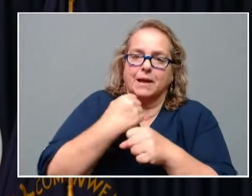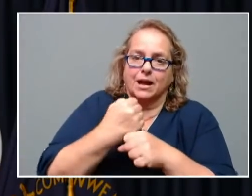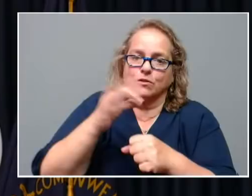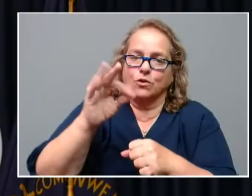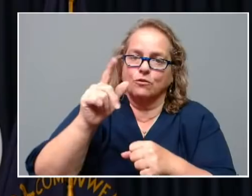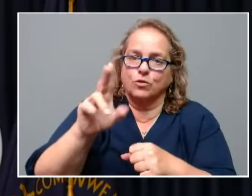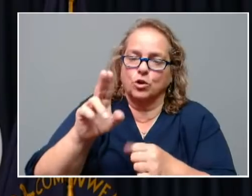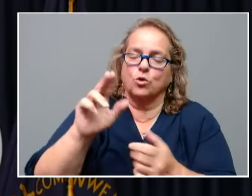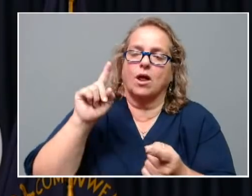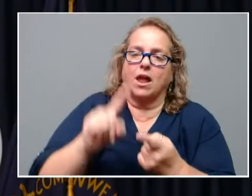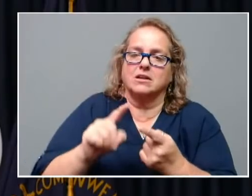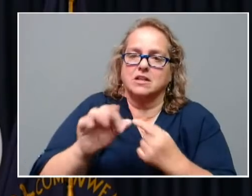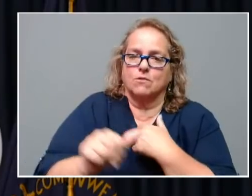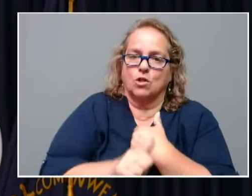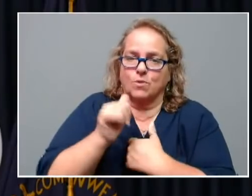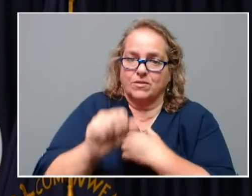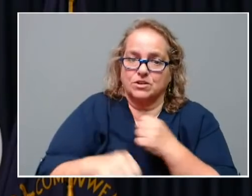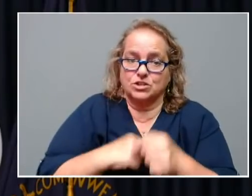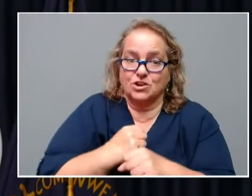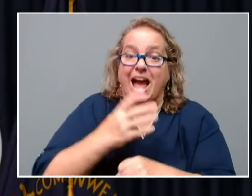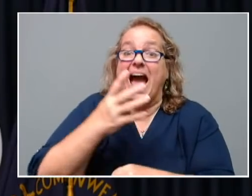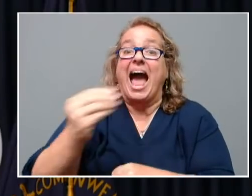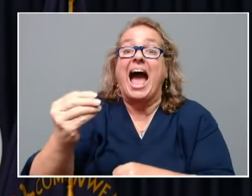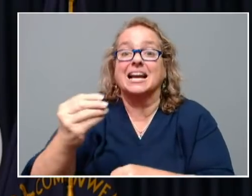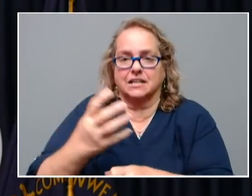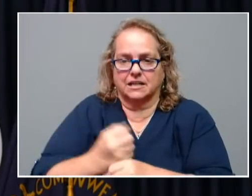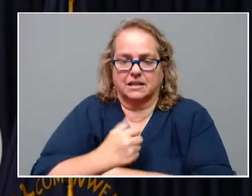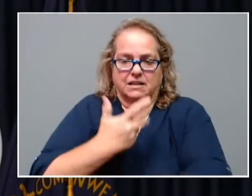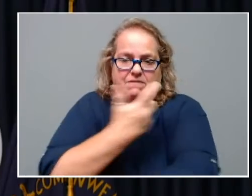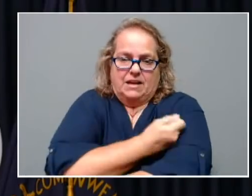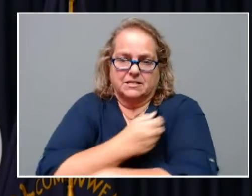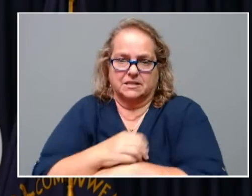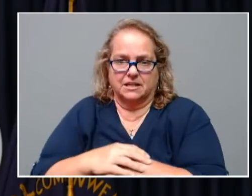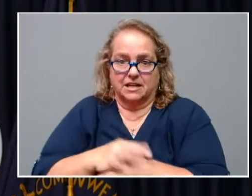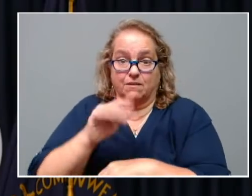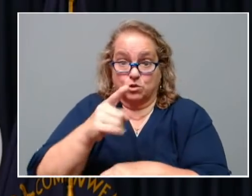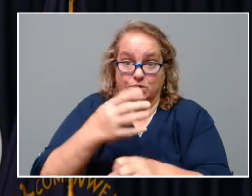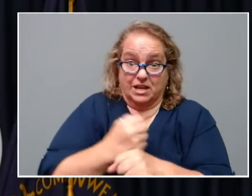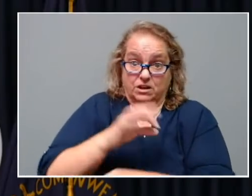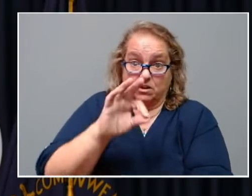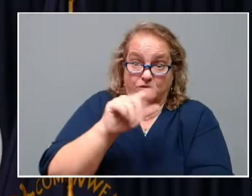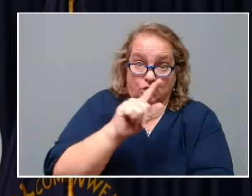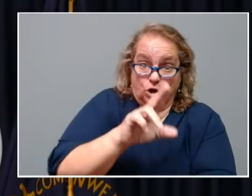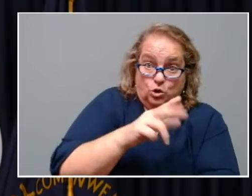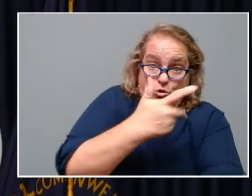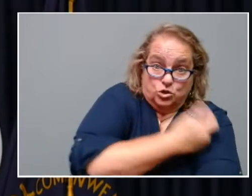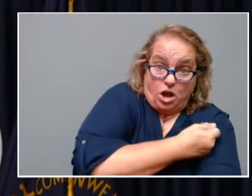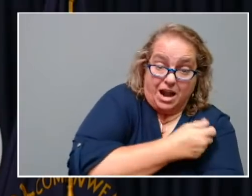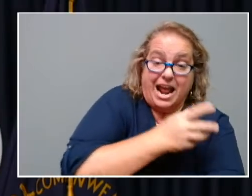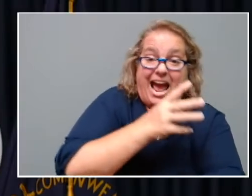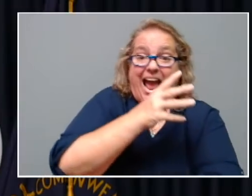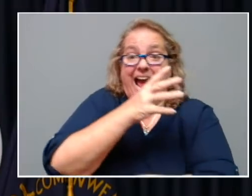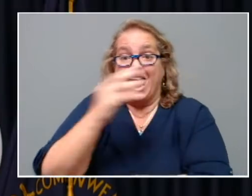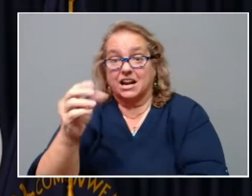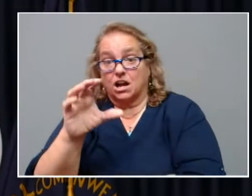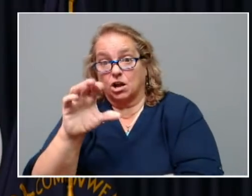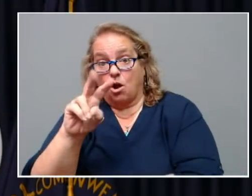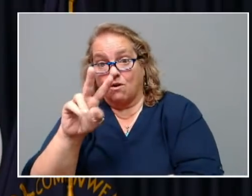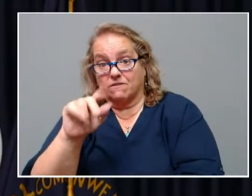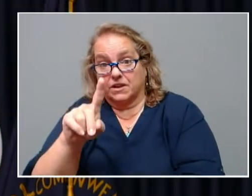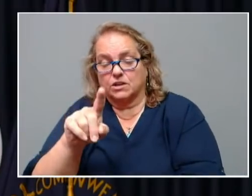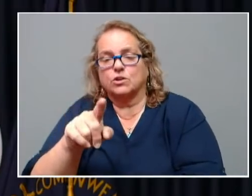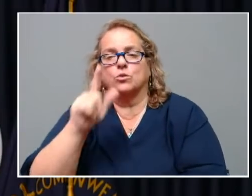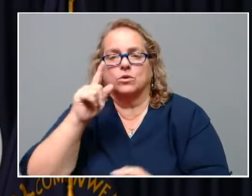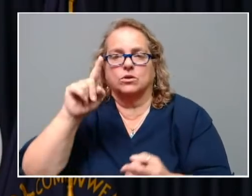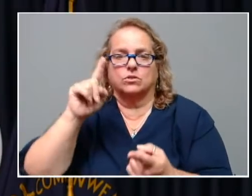and by the way, get vaccinated, because if you get the flu shot and you get the COVID shot, you're going to lower your risk for both of these conditions. Let me give you